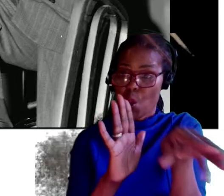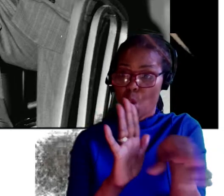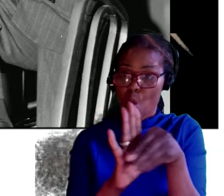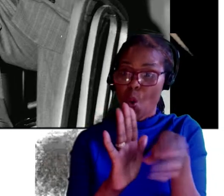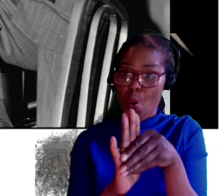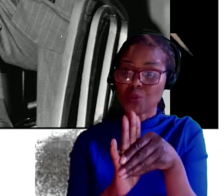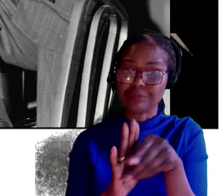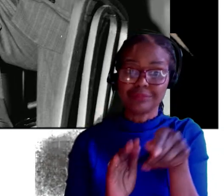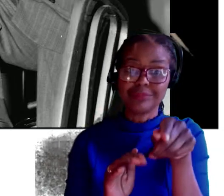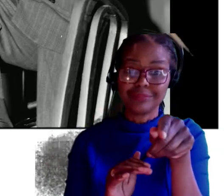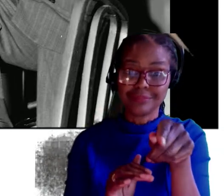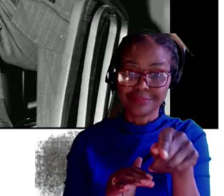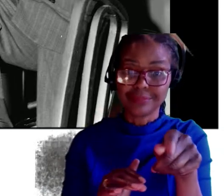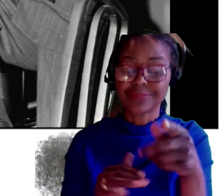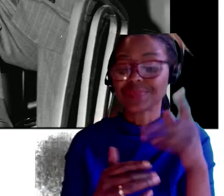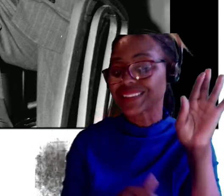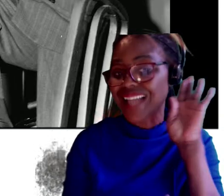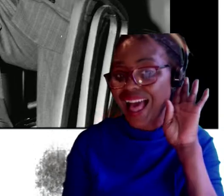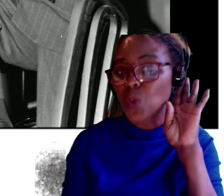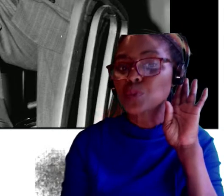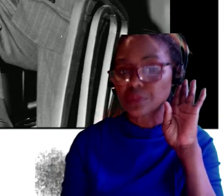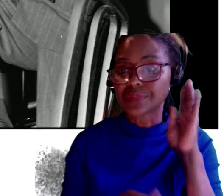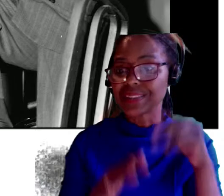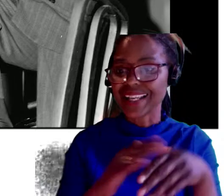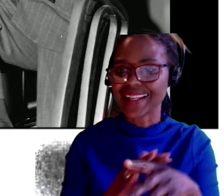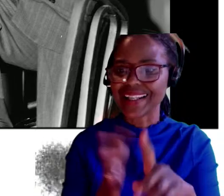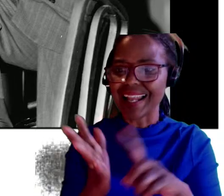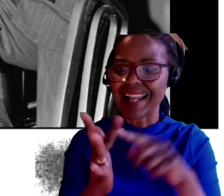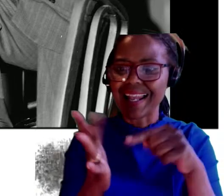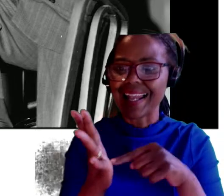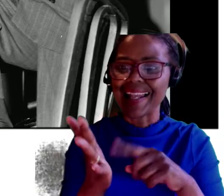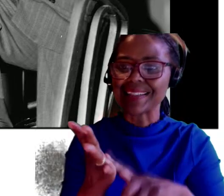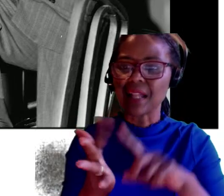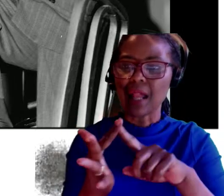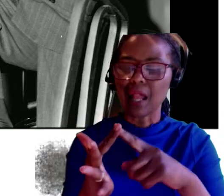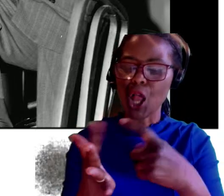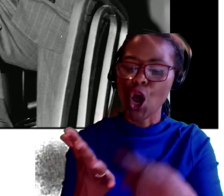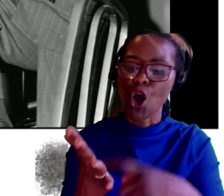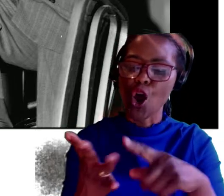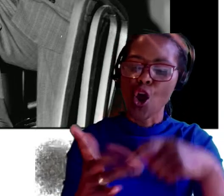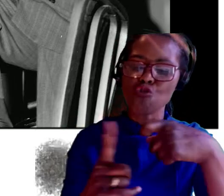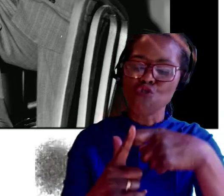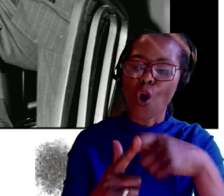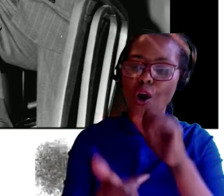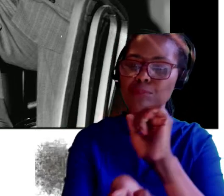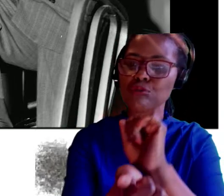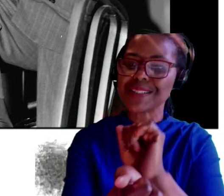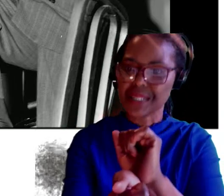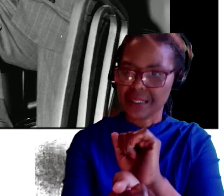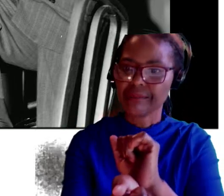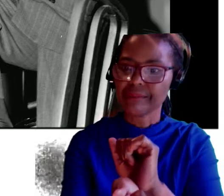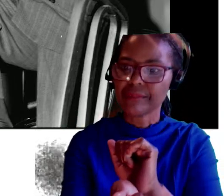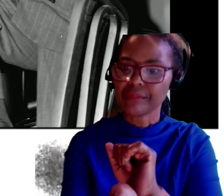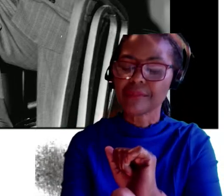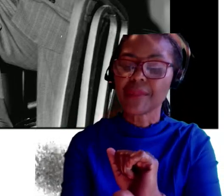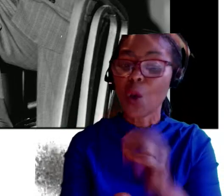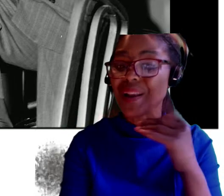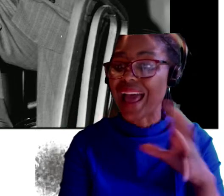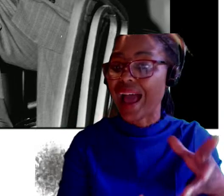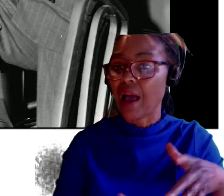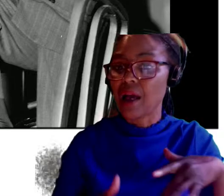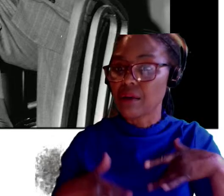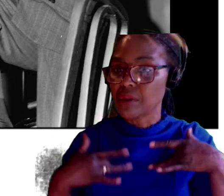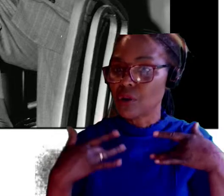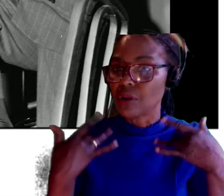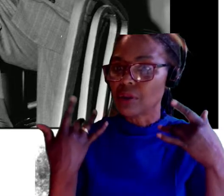Arkansas while on a tour. And as soon as I read about this incident, it immediately it gave me a driving emotion for the drama